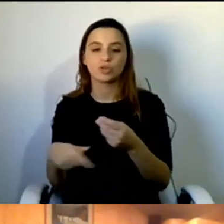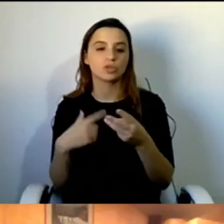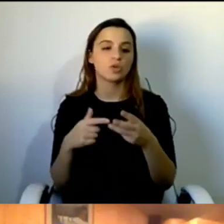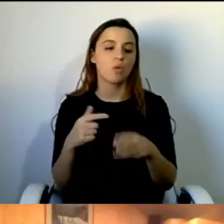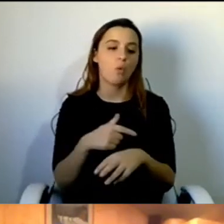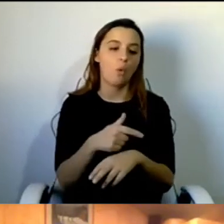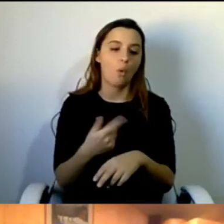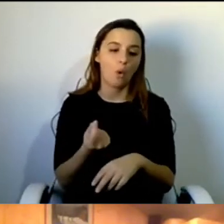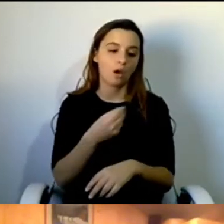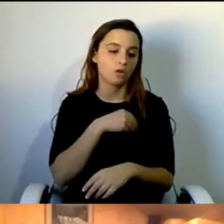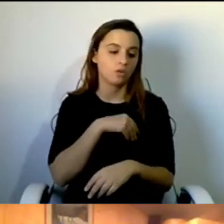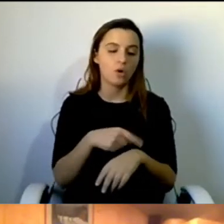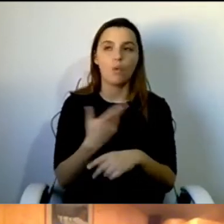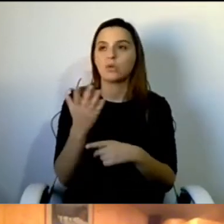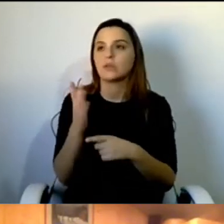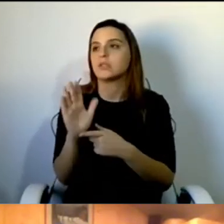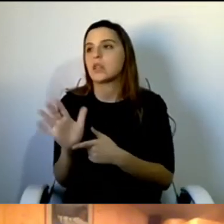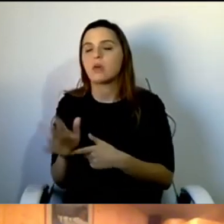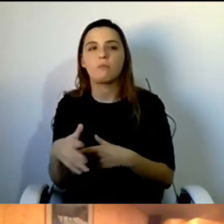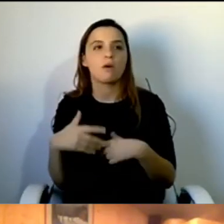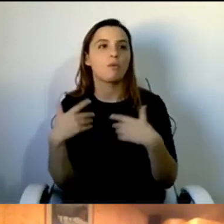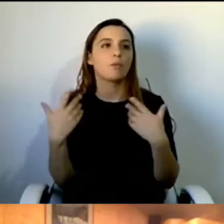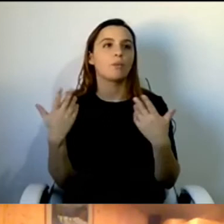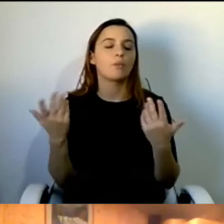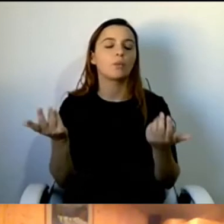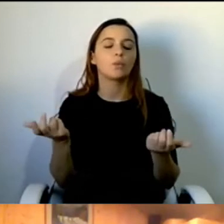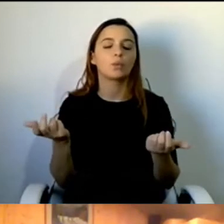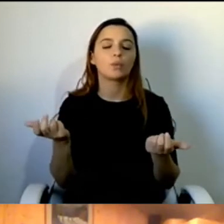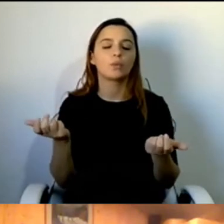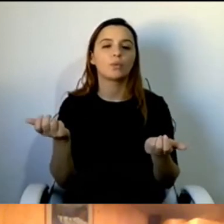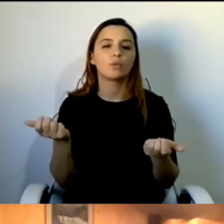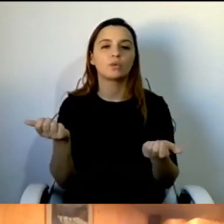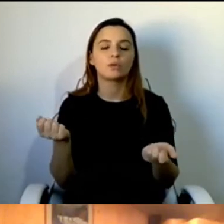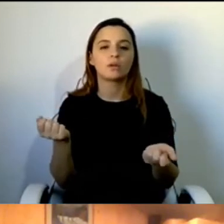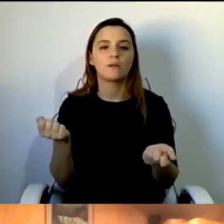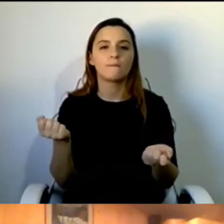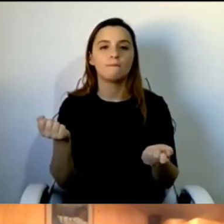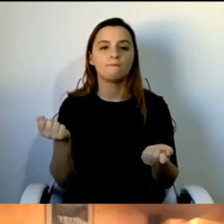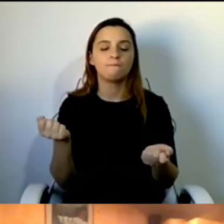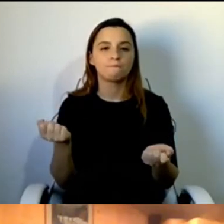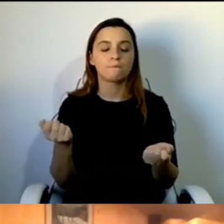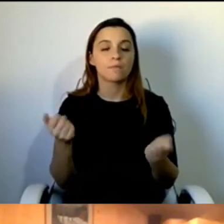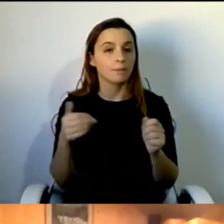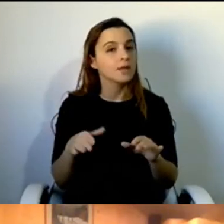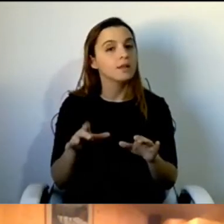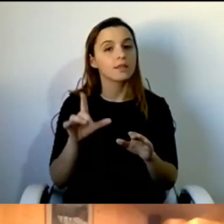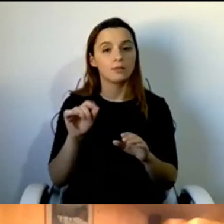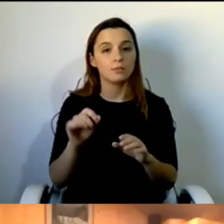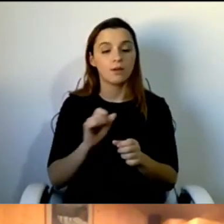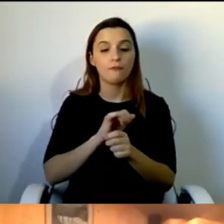something like that, but also for training of your personal assistants.